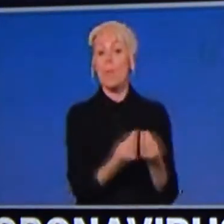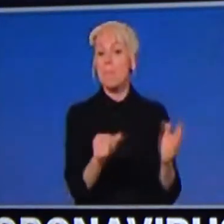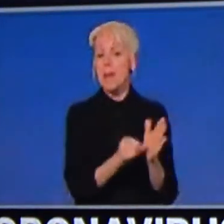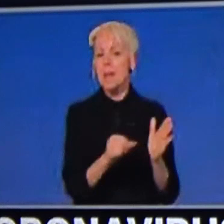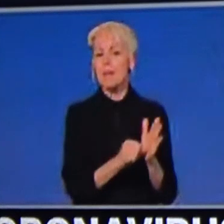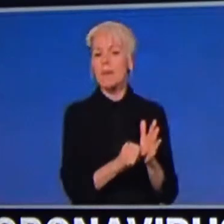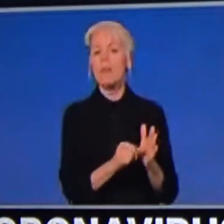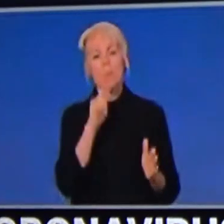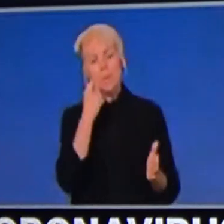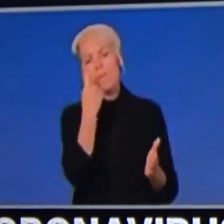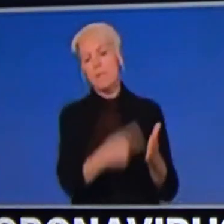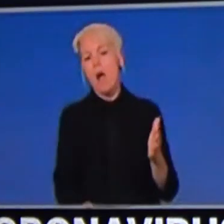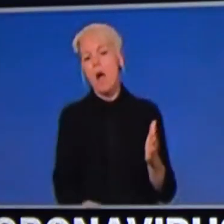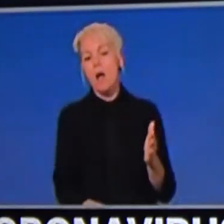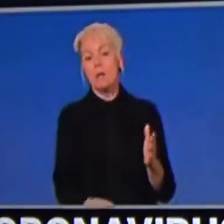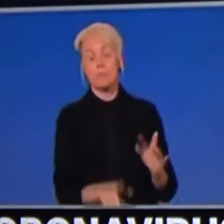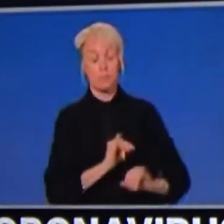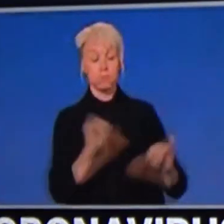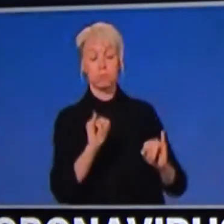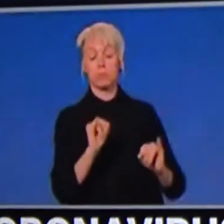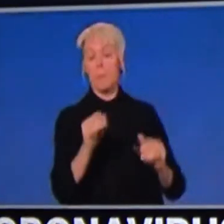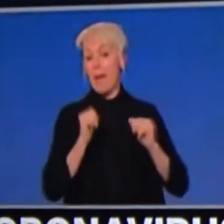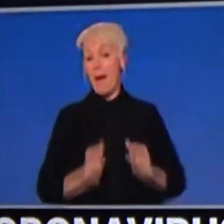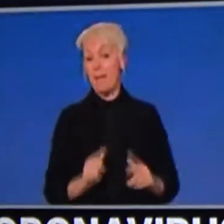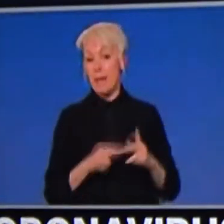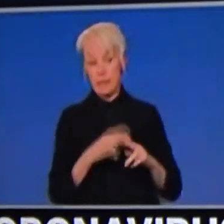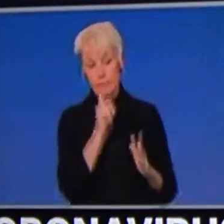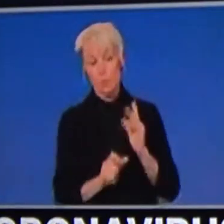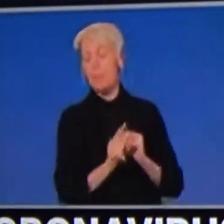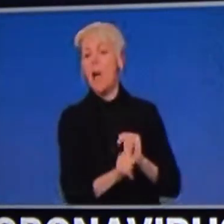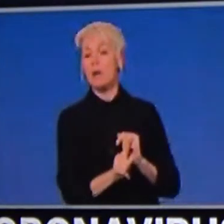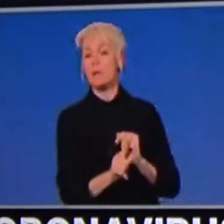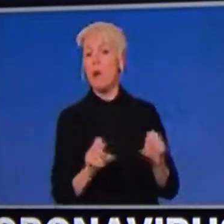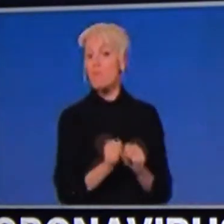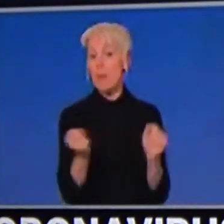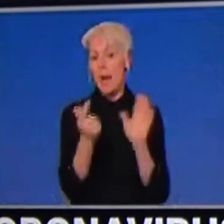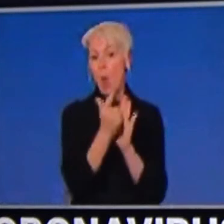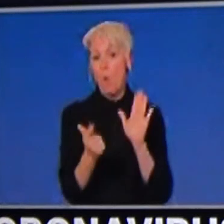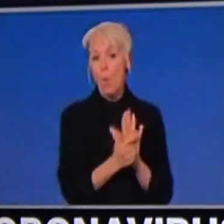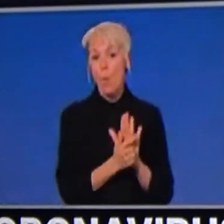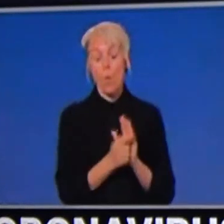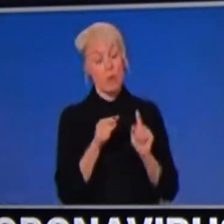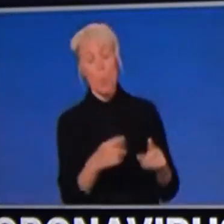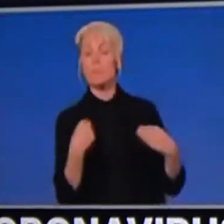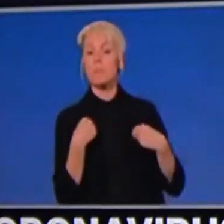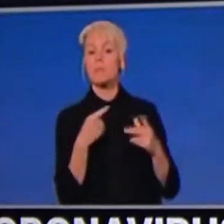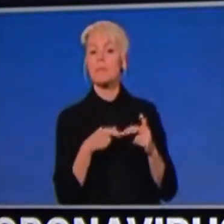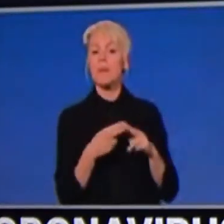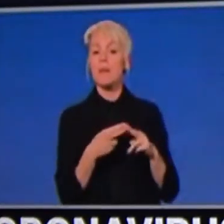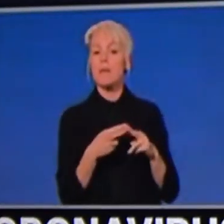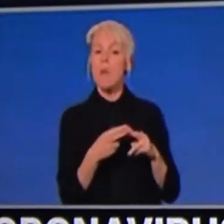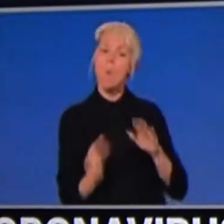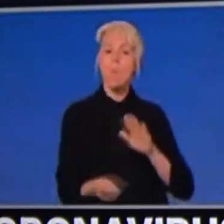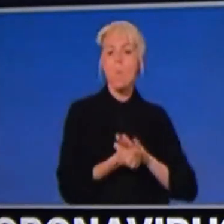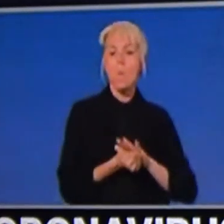by employers, that's disgraceful, and it's illegal, and they should be reported